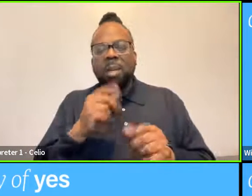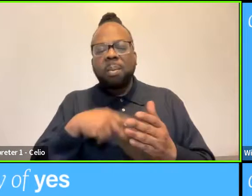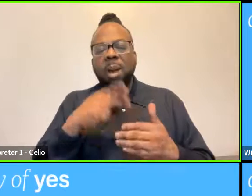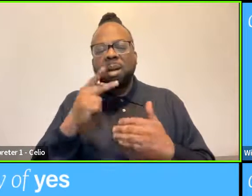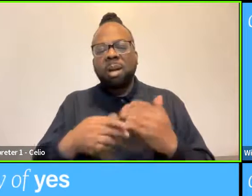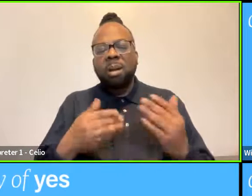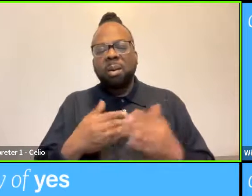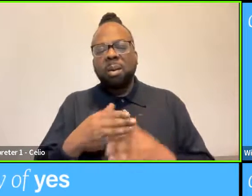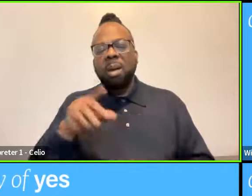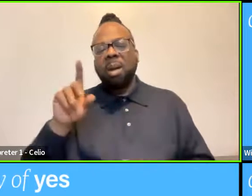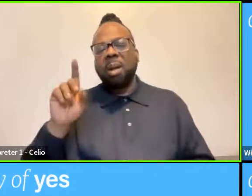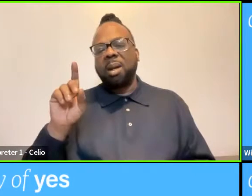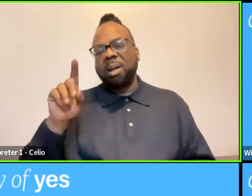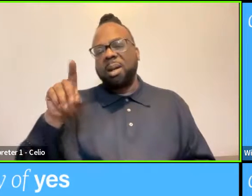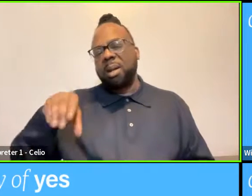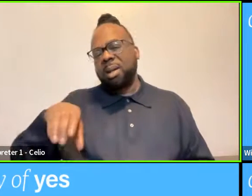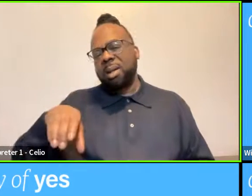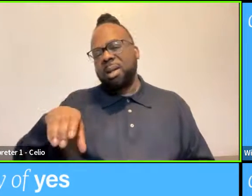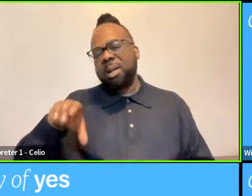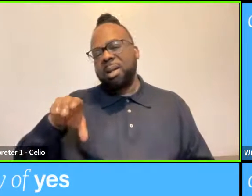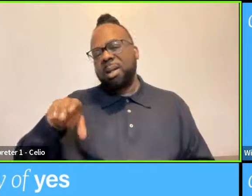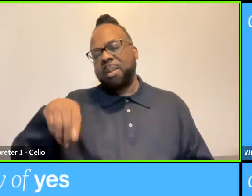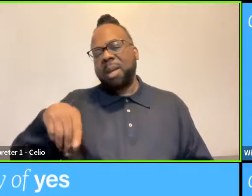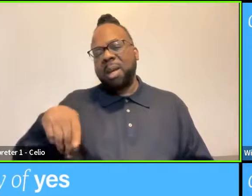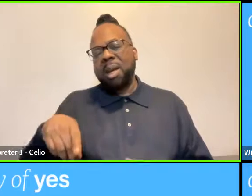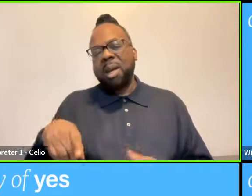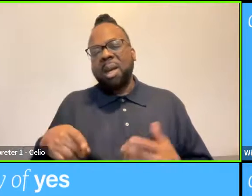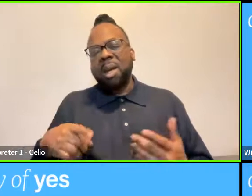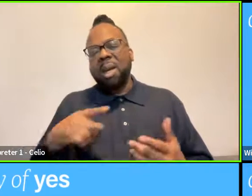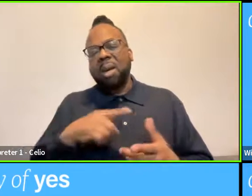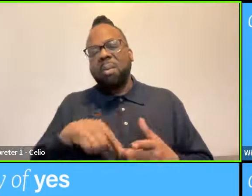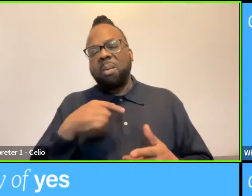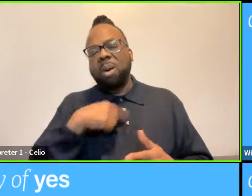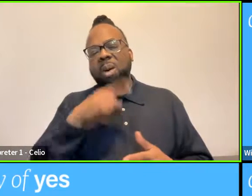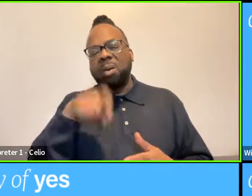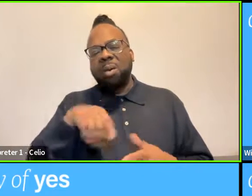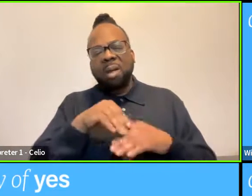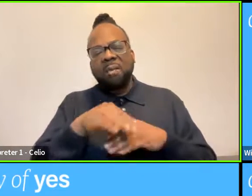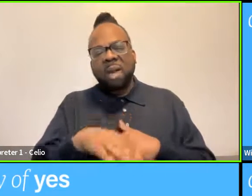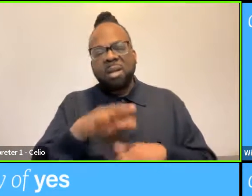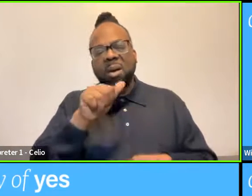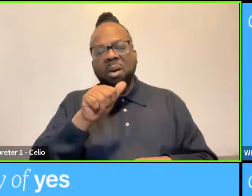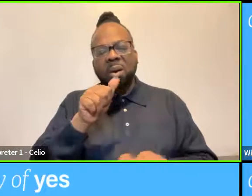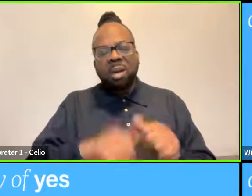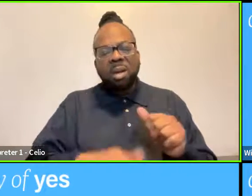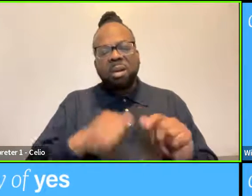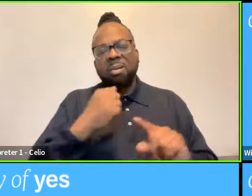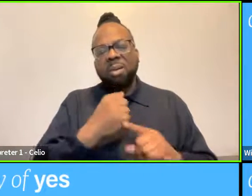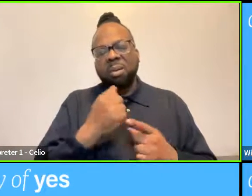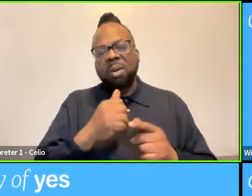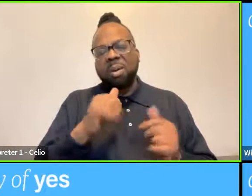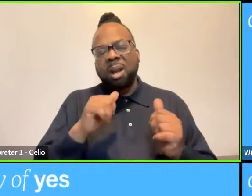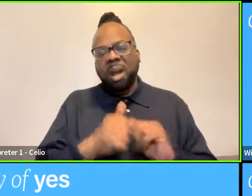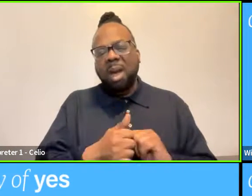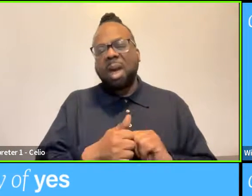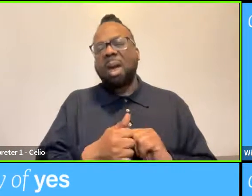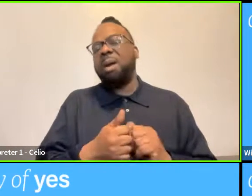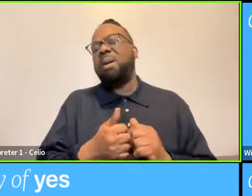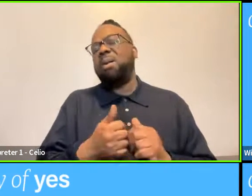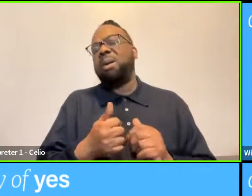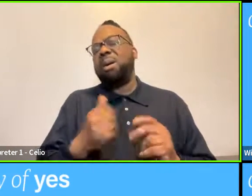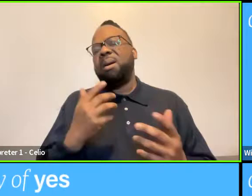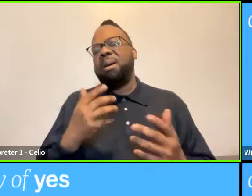review while housing opportunities being reviewed, we're going to be advising on a case-by-case basis how the project might get affected by housing opportunity.